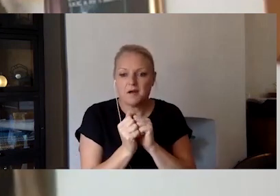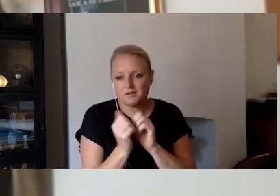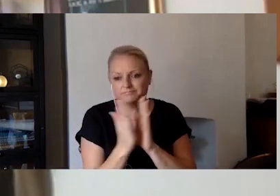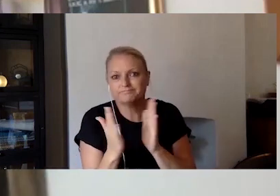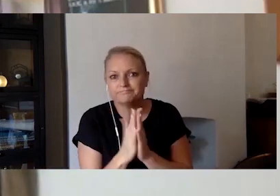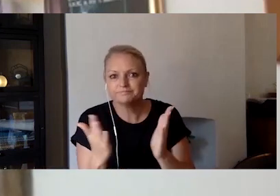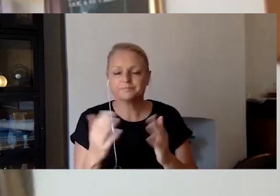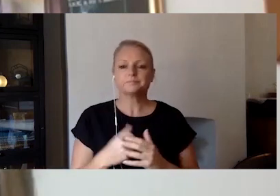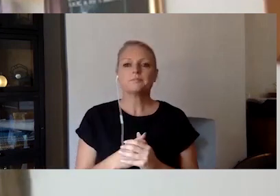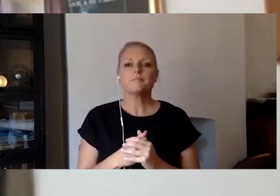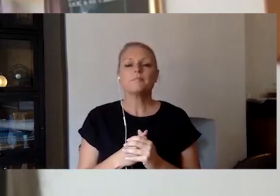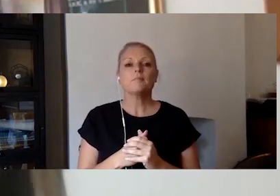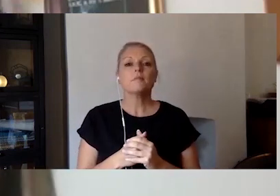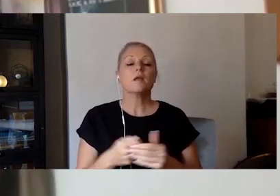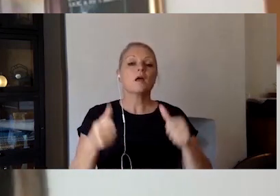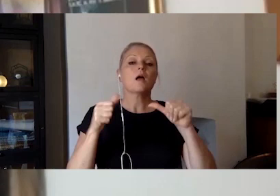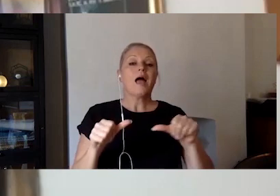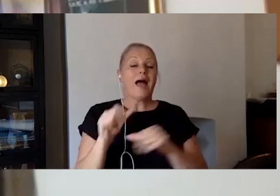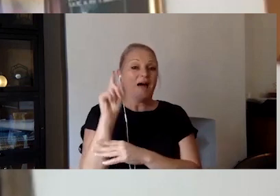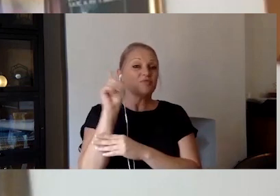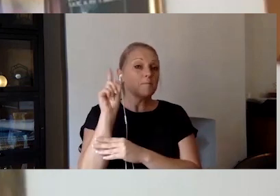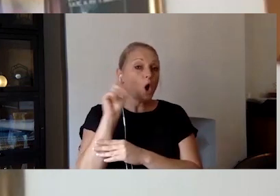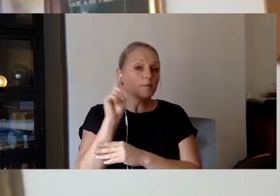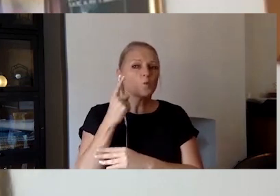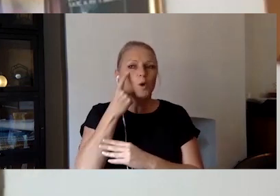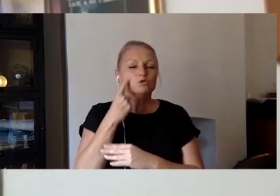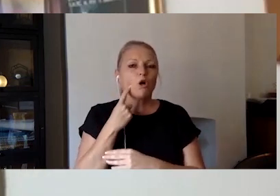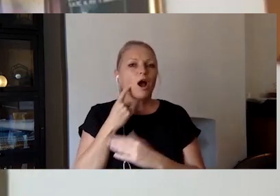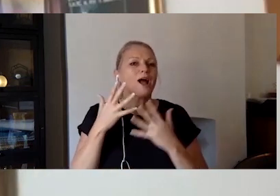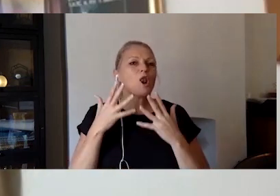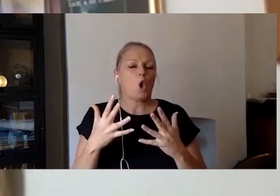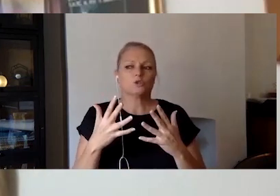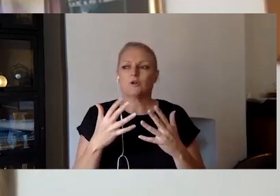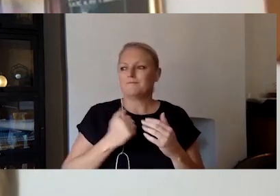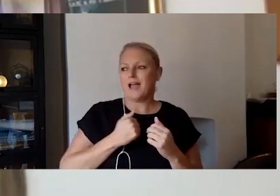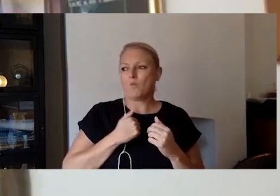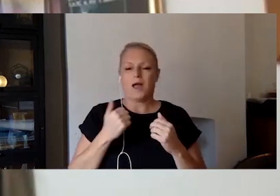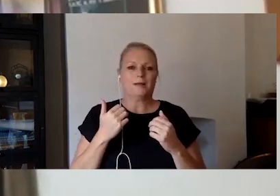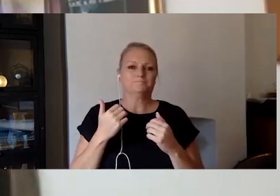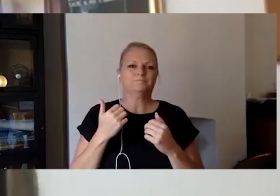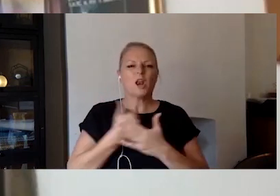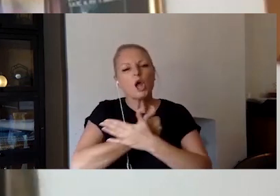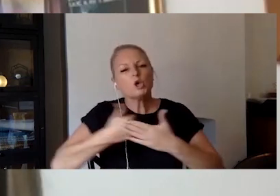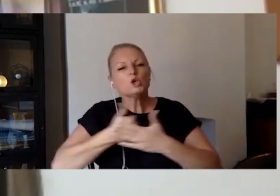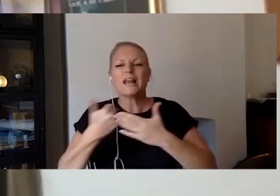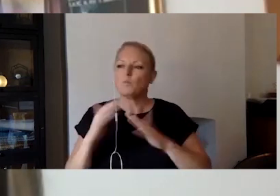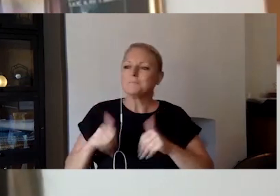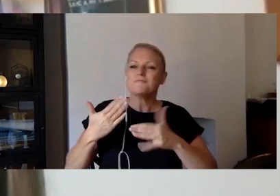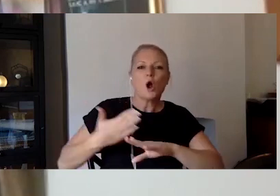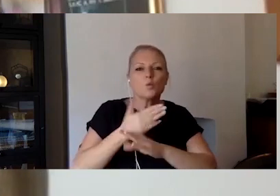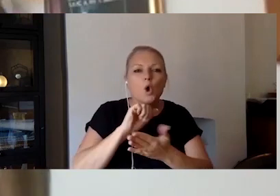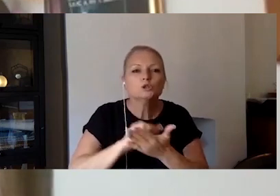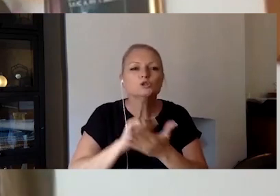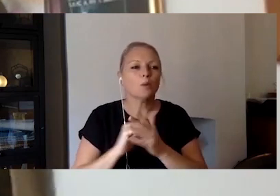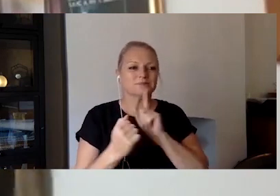as we can to get a lot of our face-to-face content online. So the workshops that we would typically run,